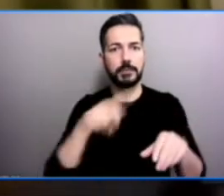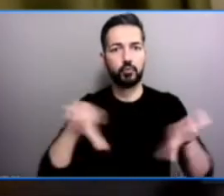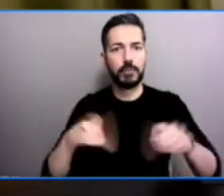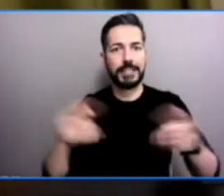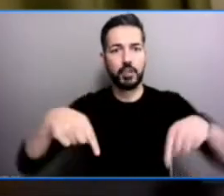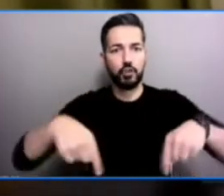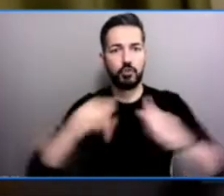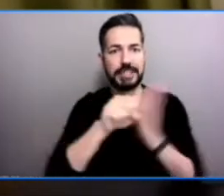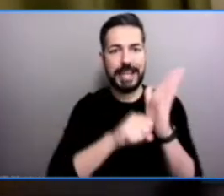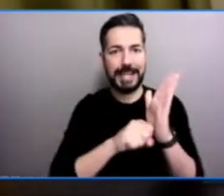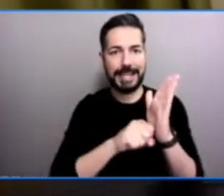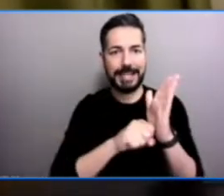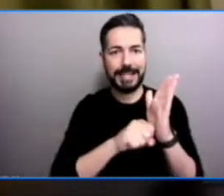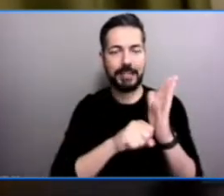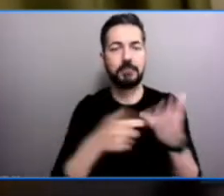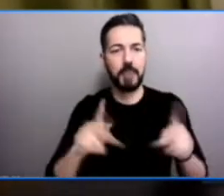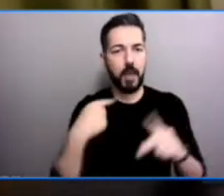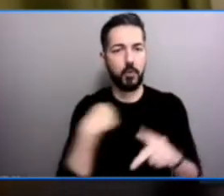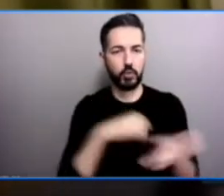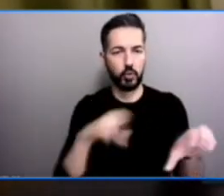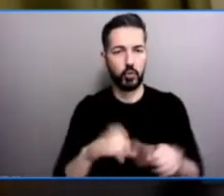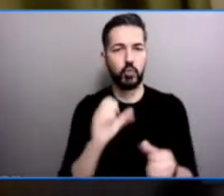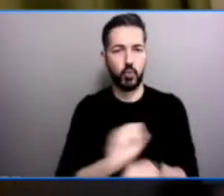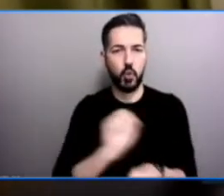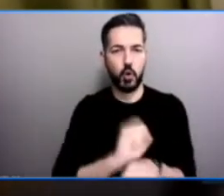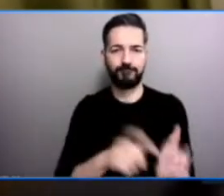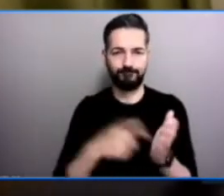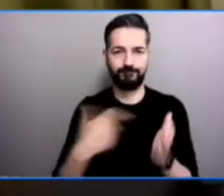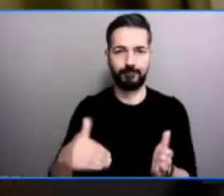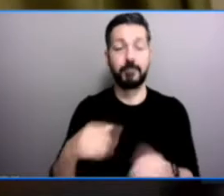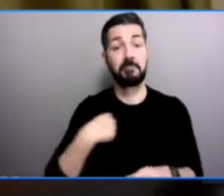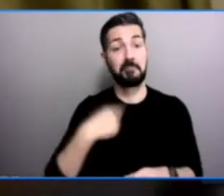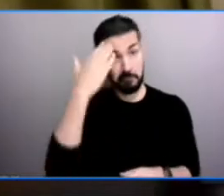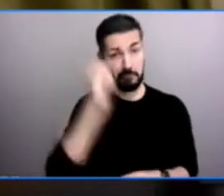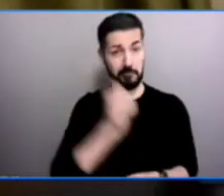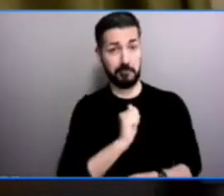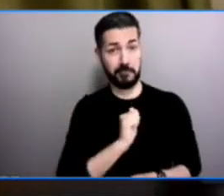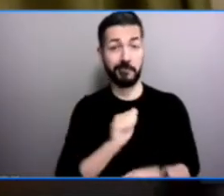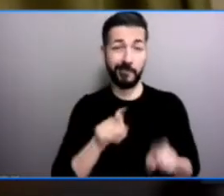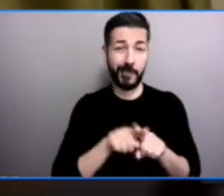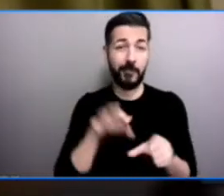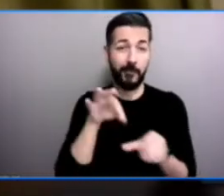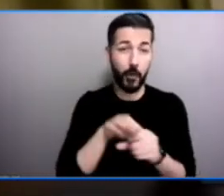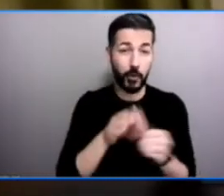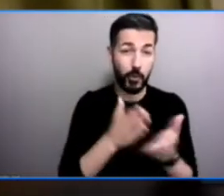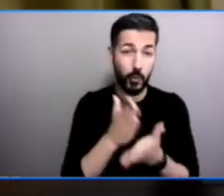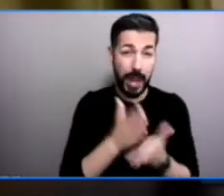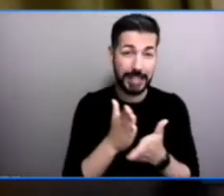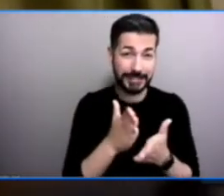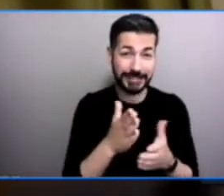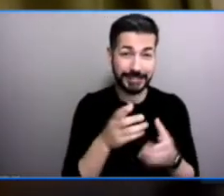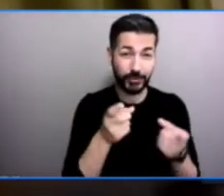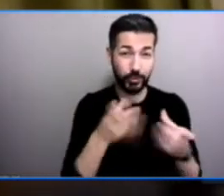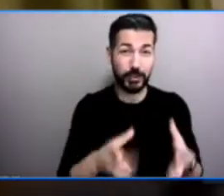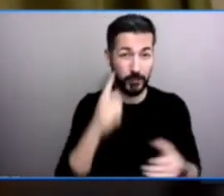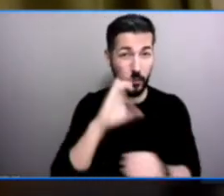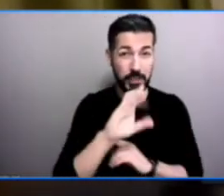for End Slavery in Nebraska this last cycle. And I also am the communications director for Stand for